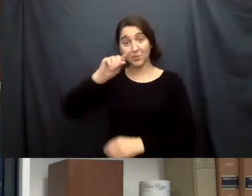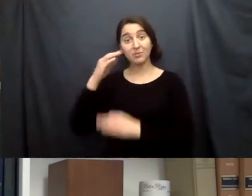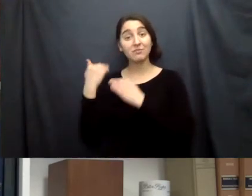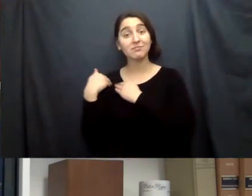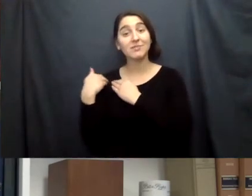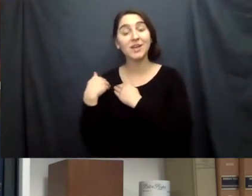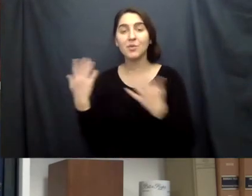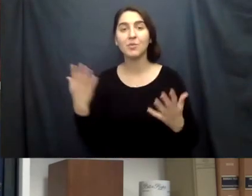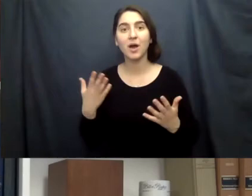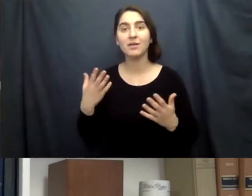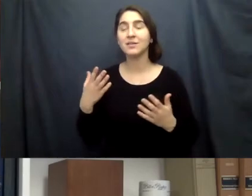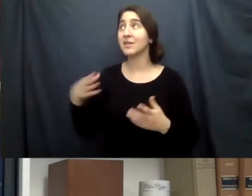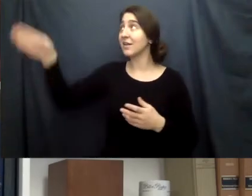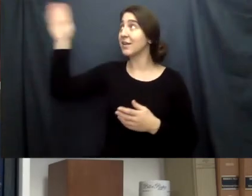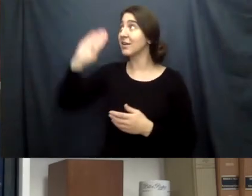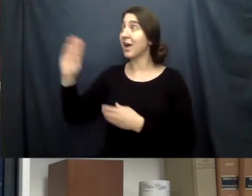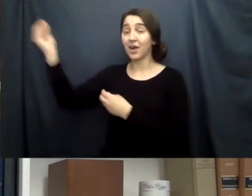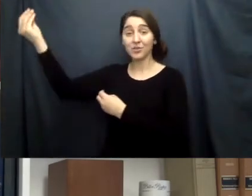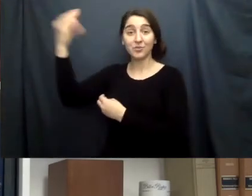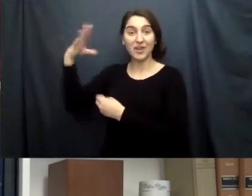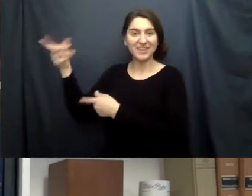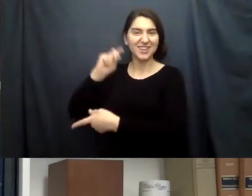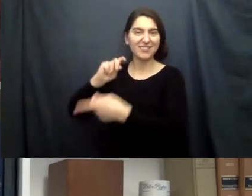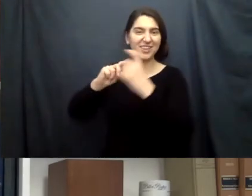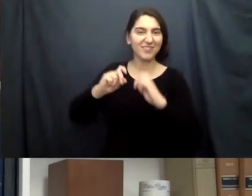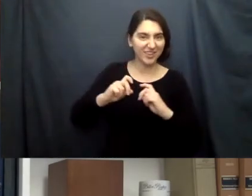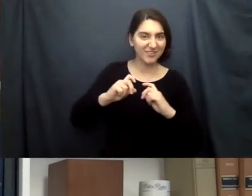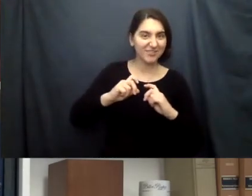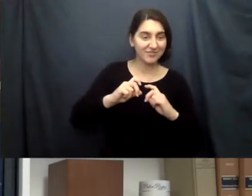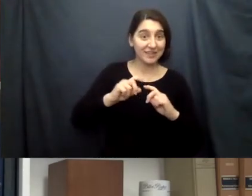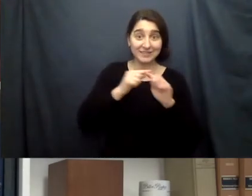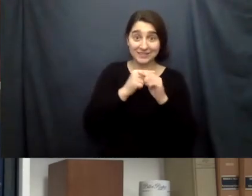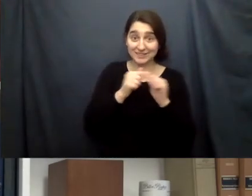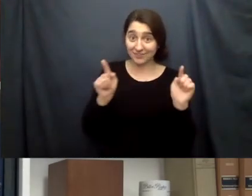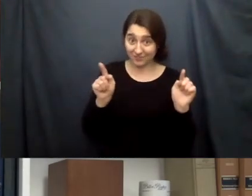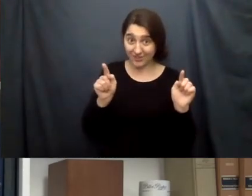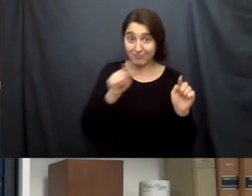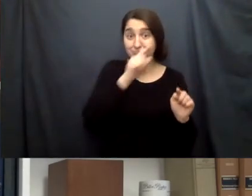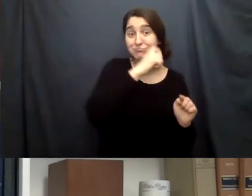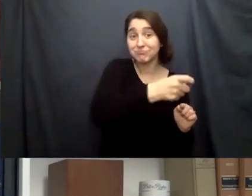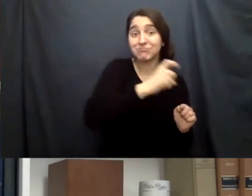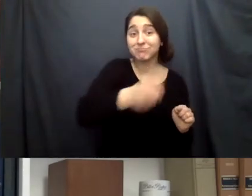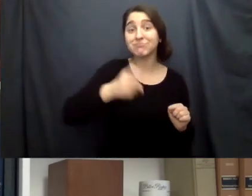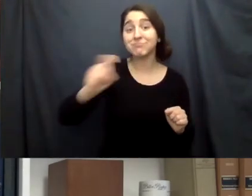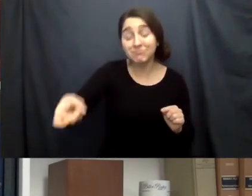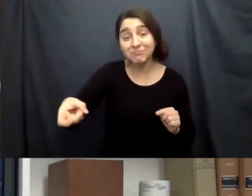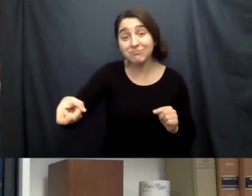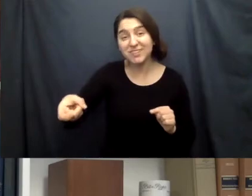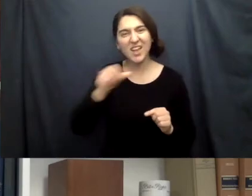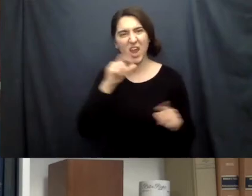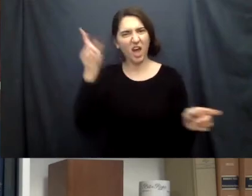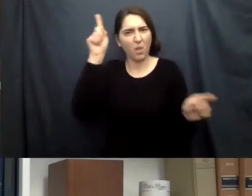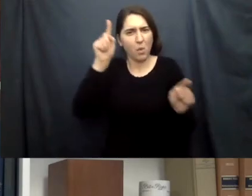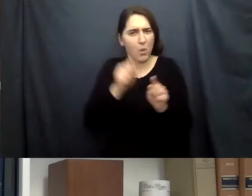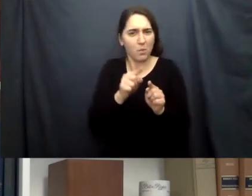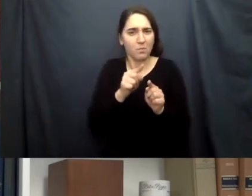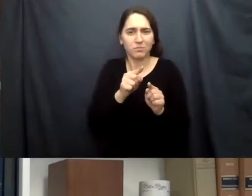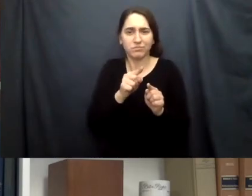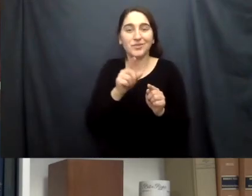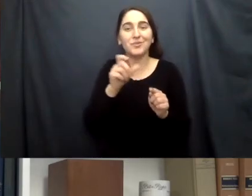yes, messy diversity. We are reminded that we were given by God's grace different